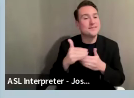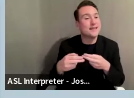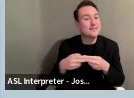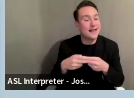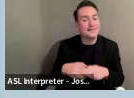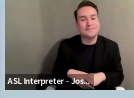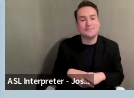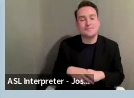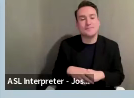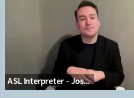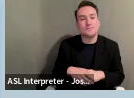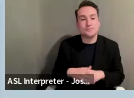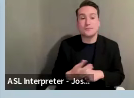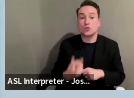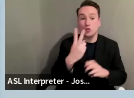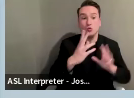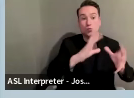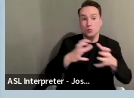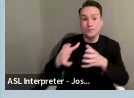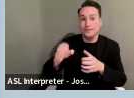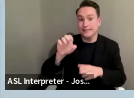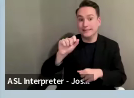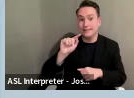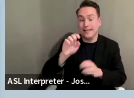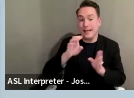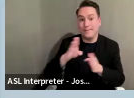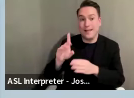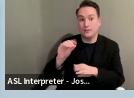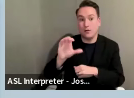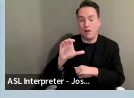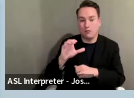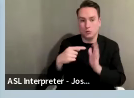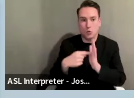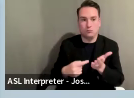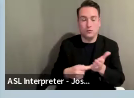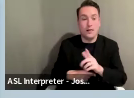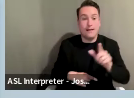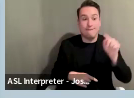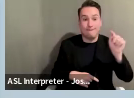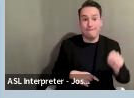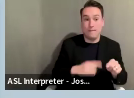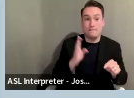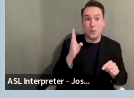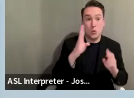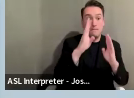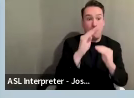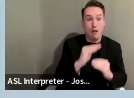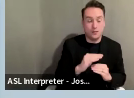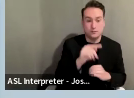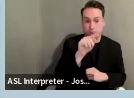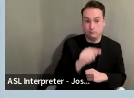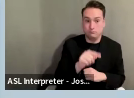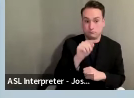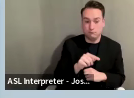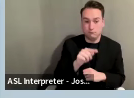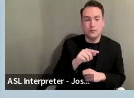again, the two groups of estate planning documents are shown on the screen. We have the documents in blue, which everyone, or